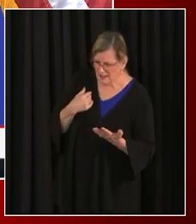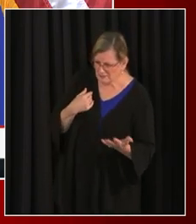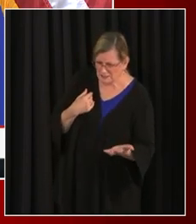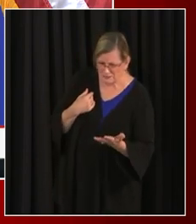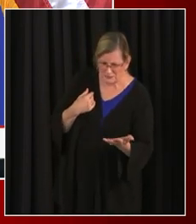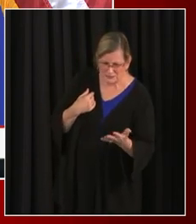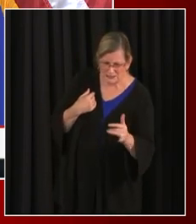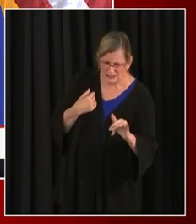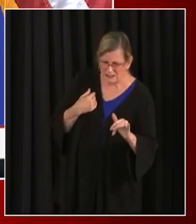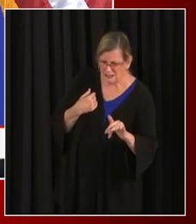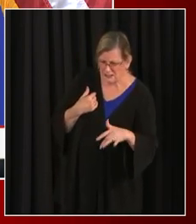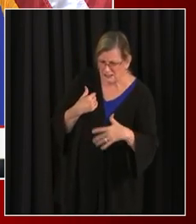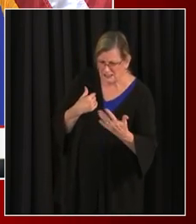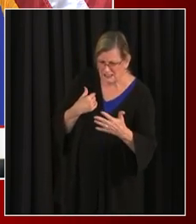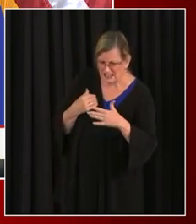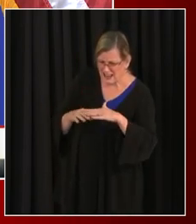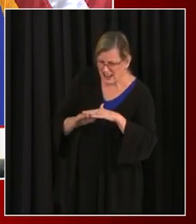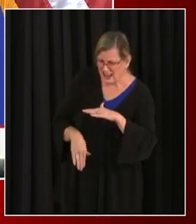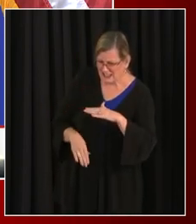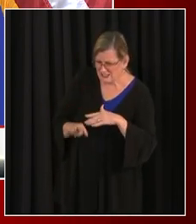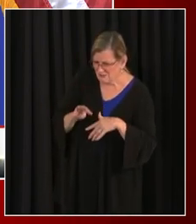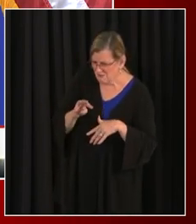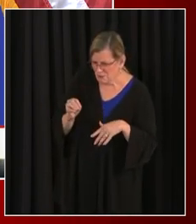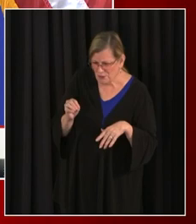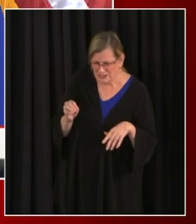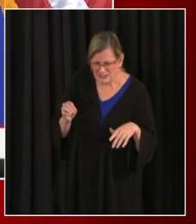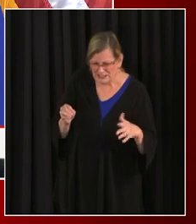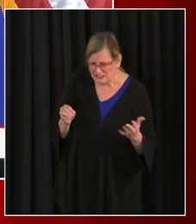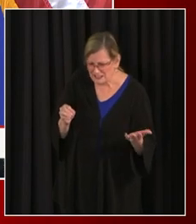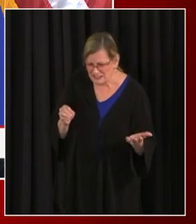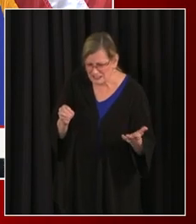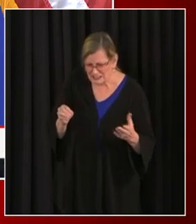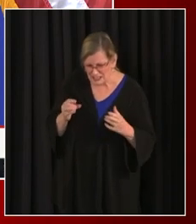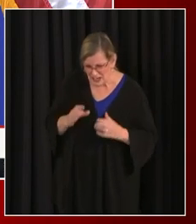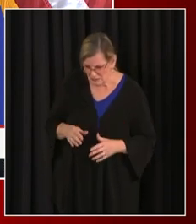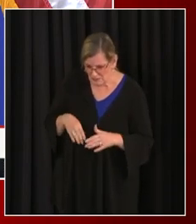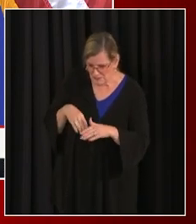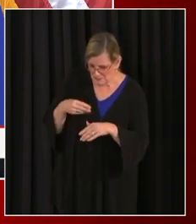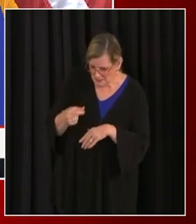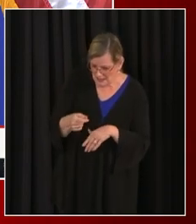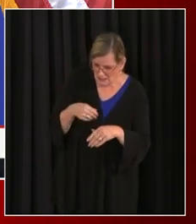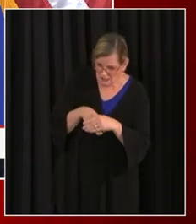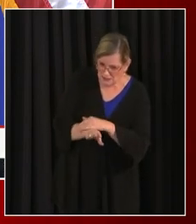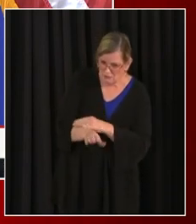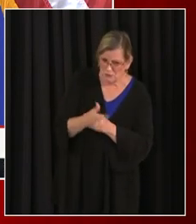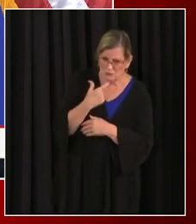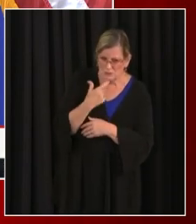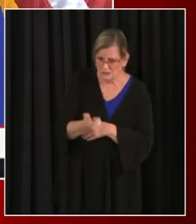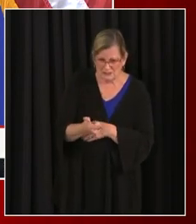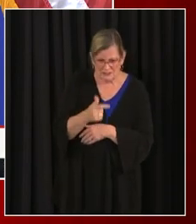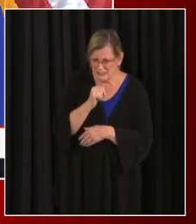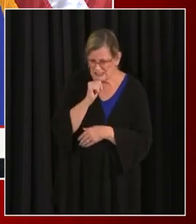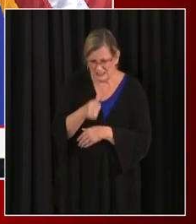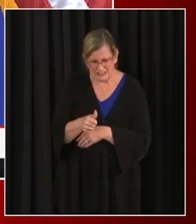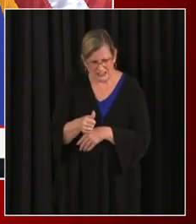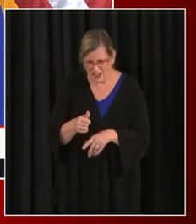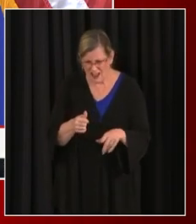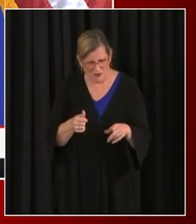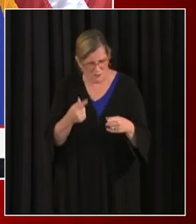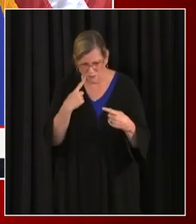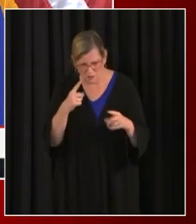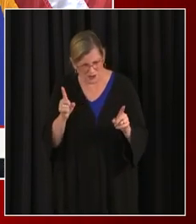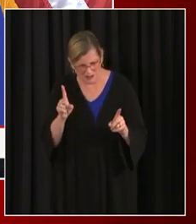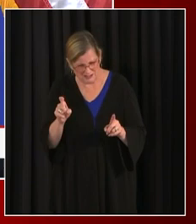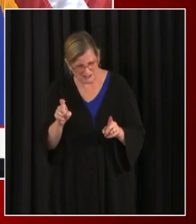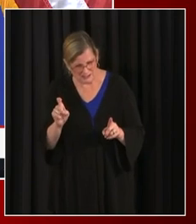maybe less than 40 paying customers coming in. And they say that that's just not feasible, that it's just, that they need to